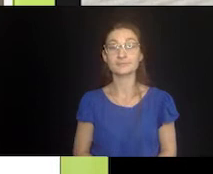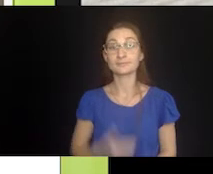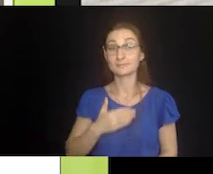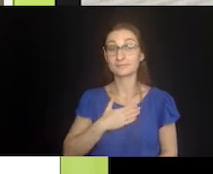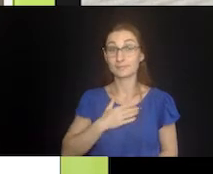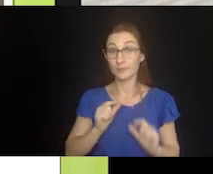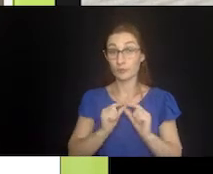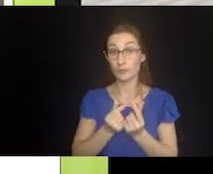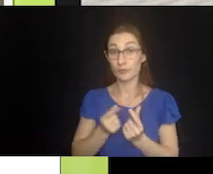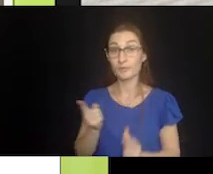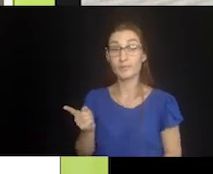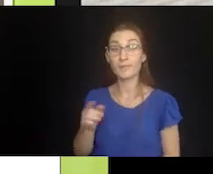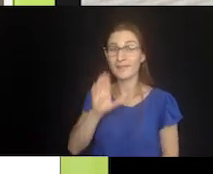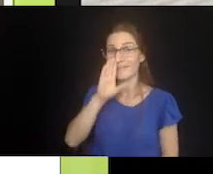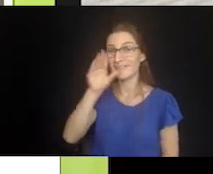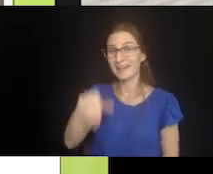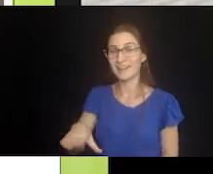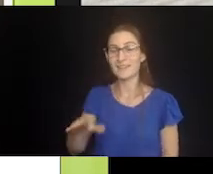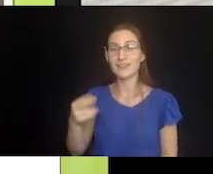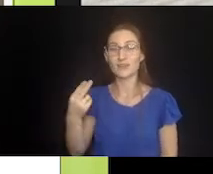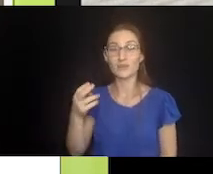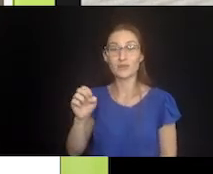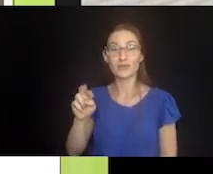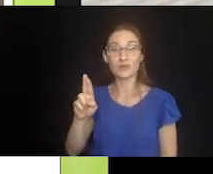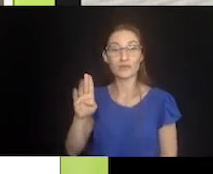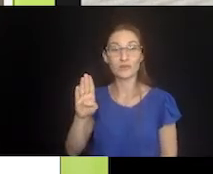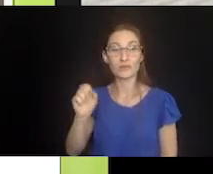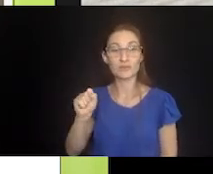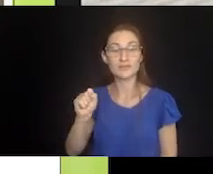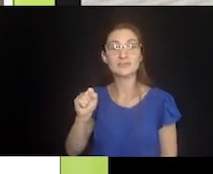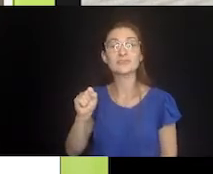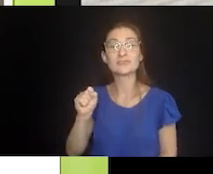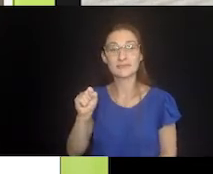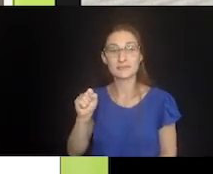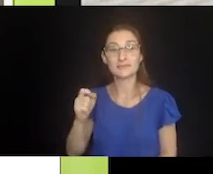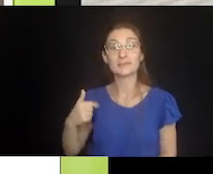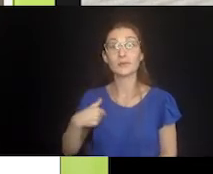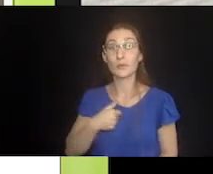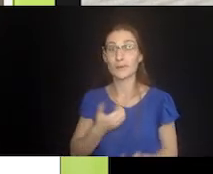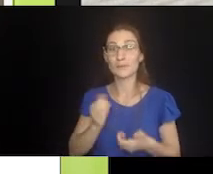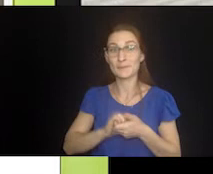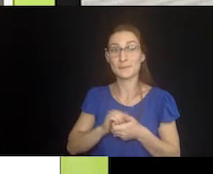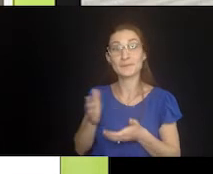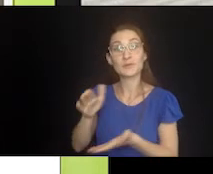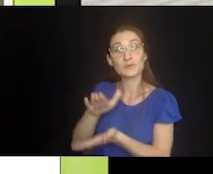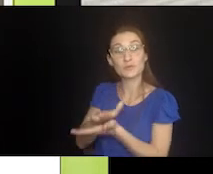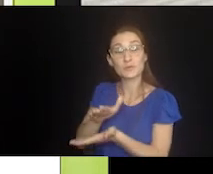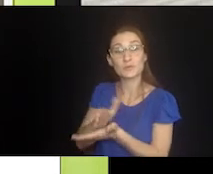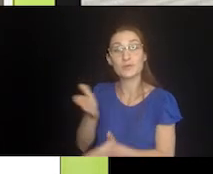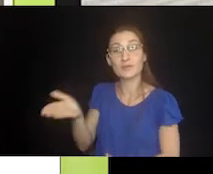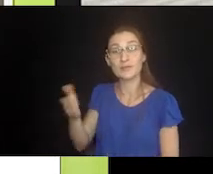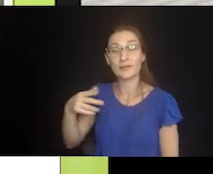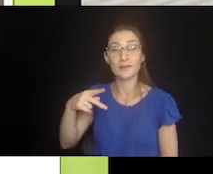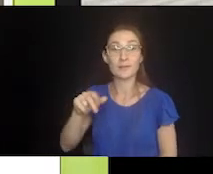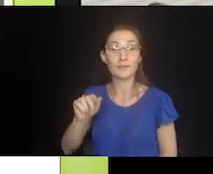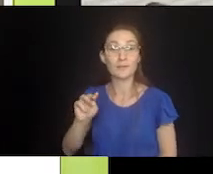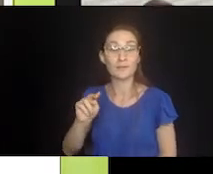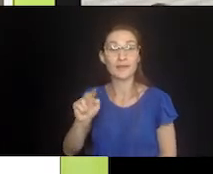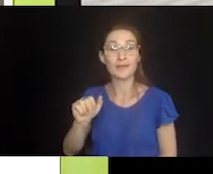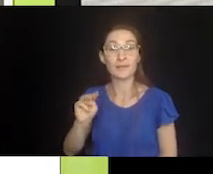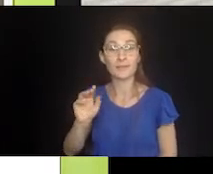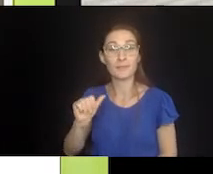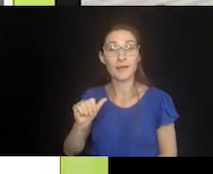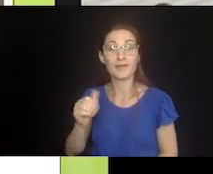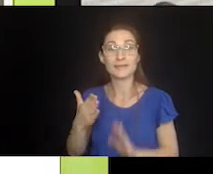partners. My group, Elephant Herds, we partnered with Chautauqua Learn and Serve School in